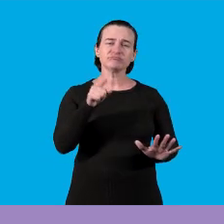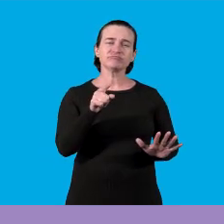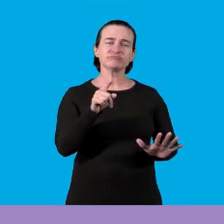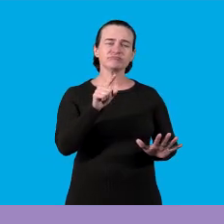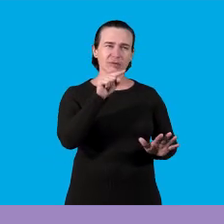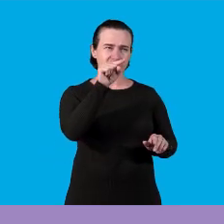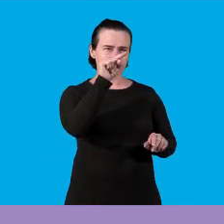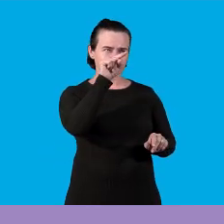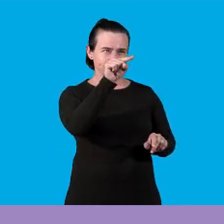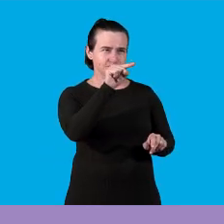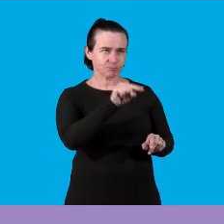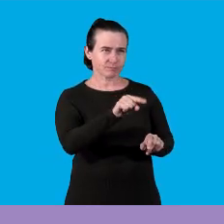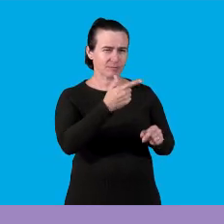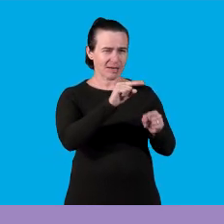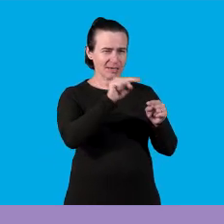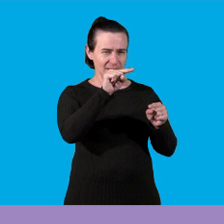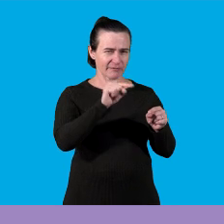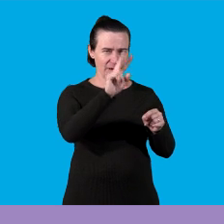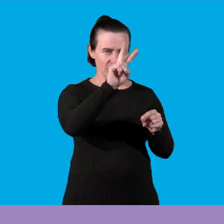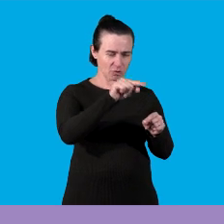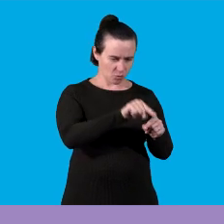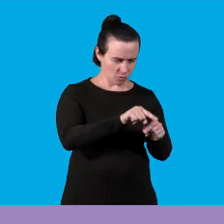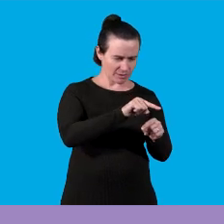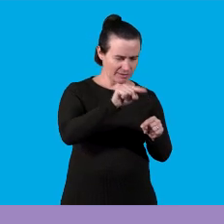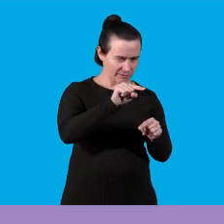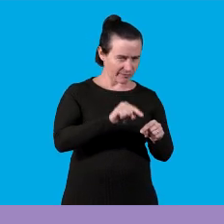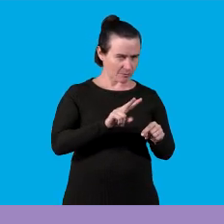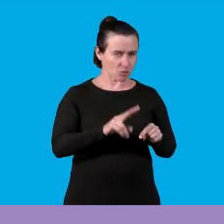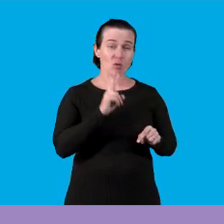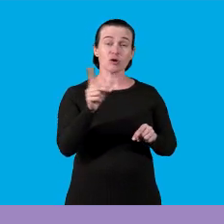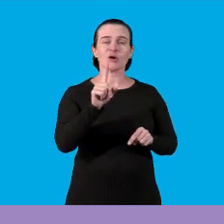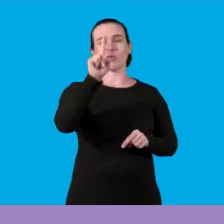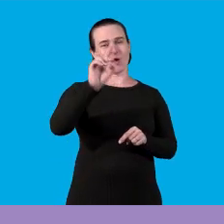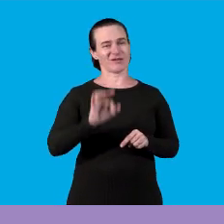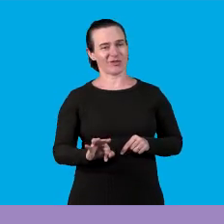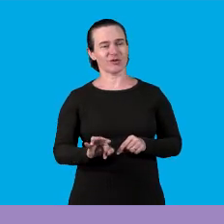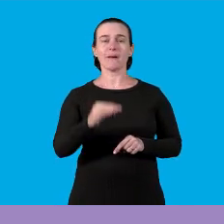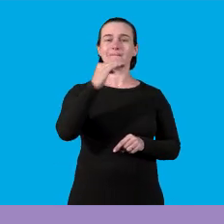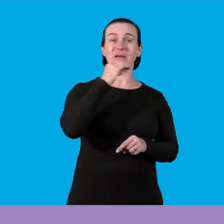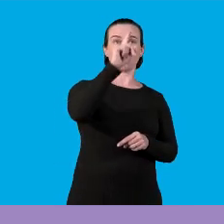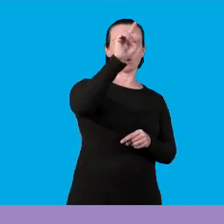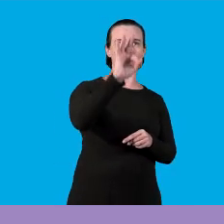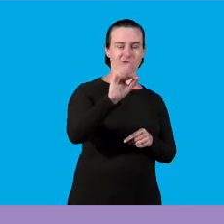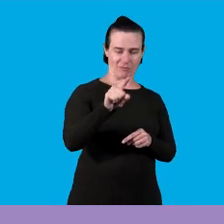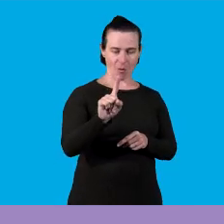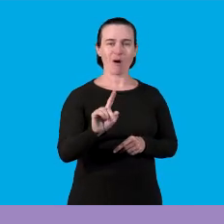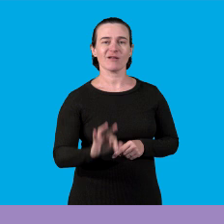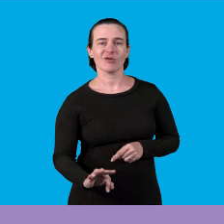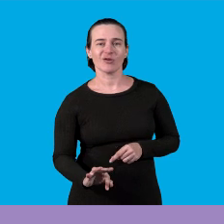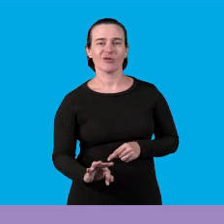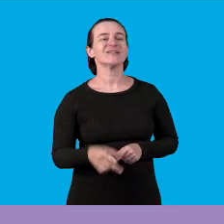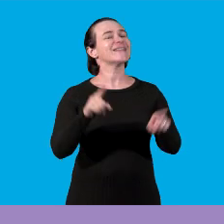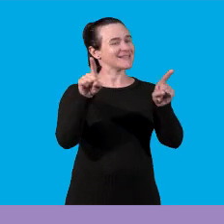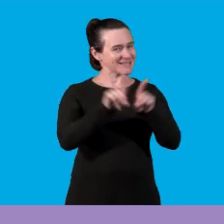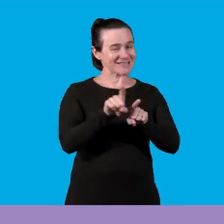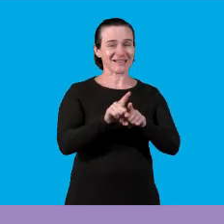Divide both the numerator and denominator by 2, and you'll have a third. Again, you have a third, and that would be